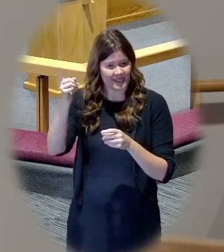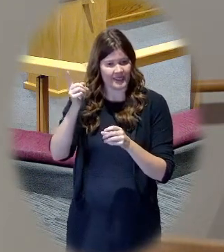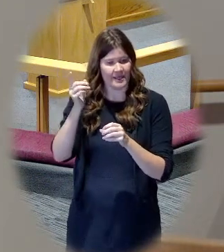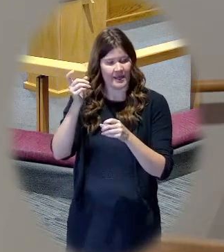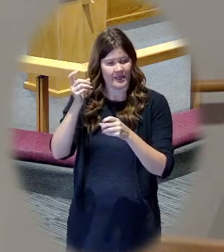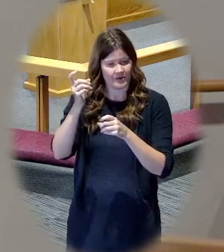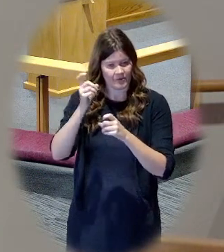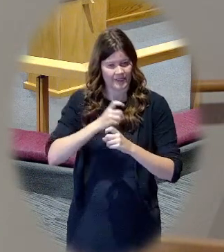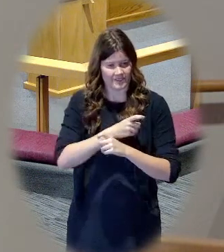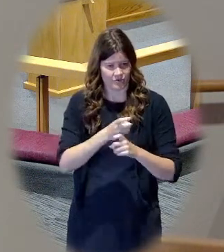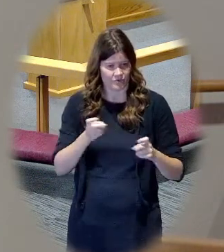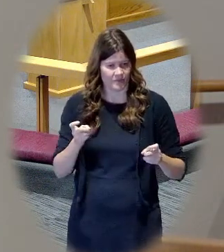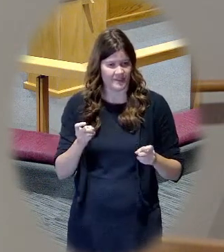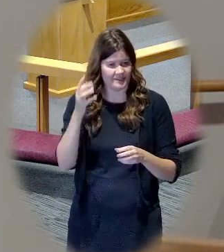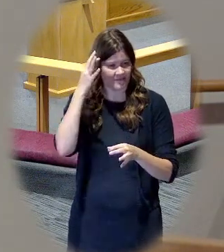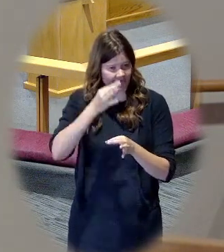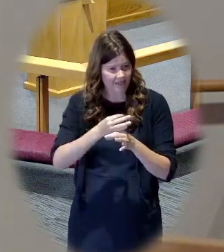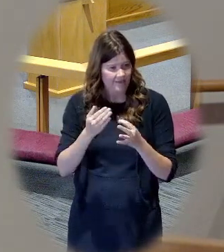it in his mercy.